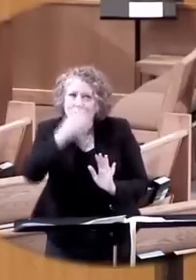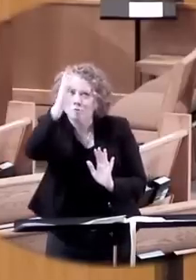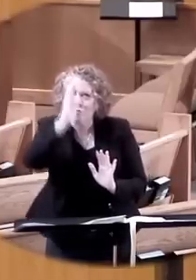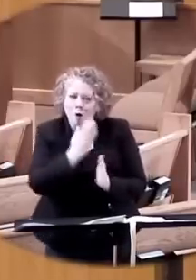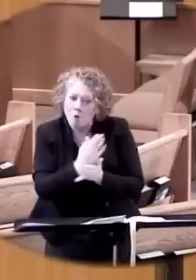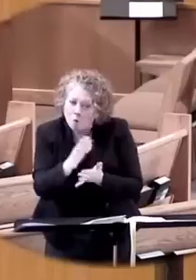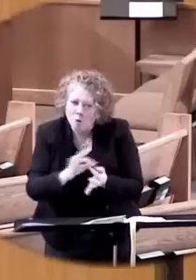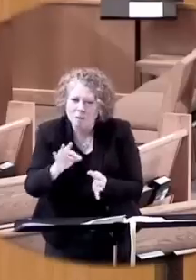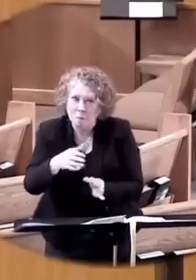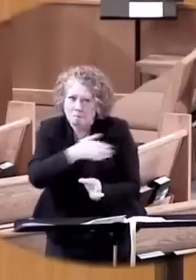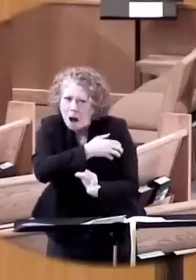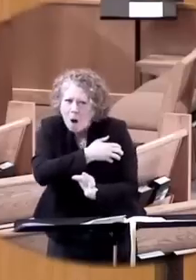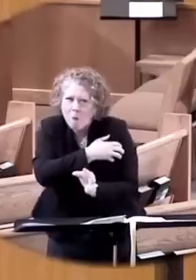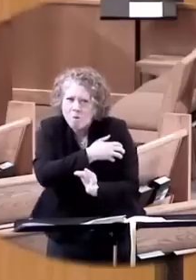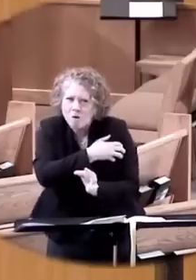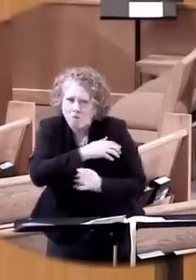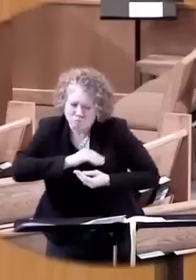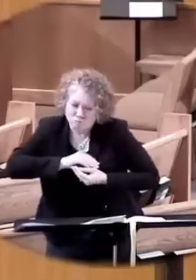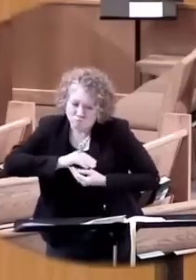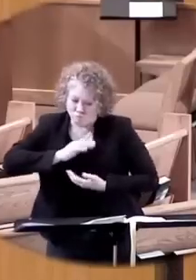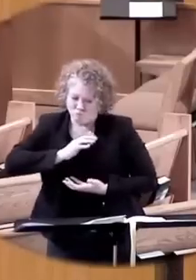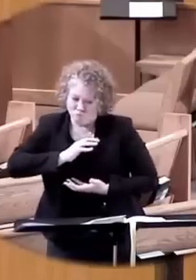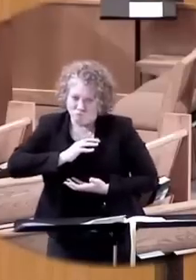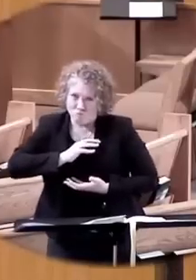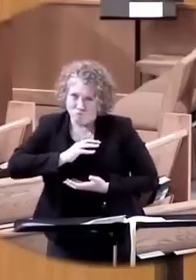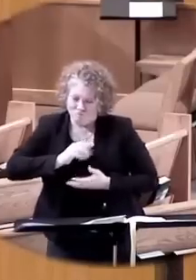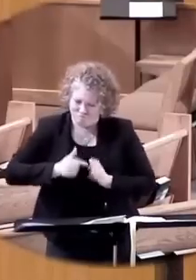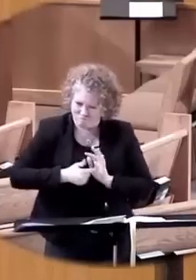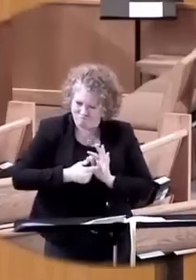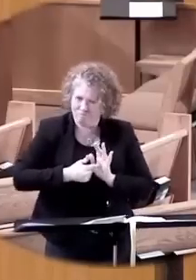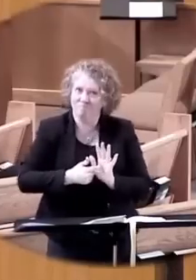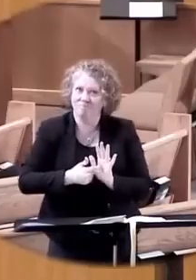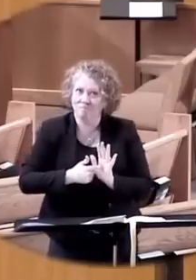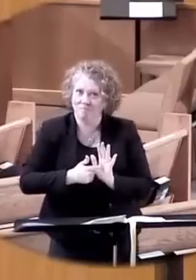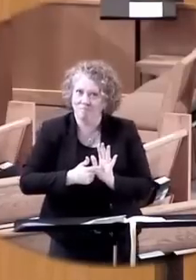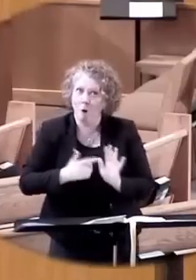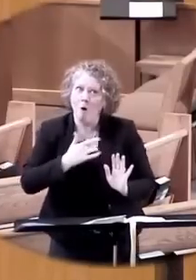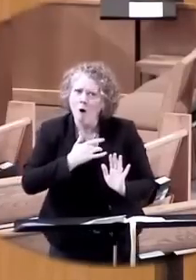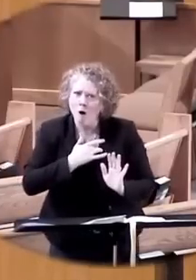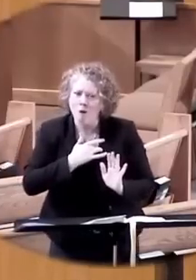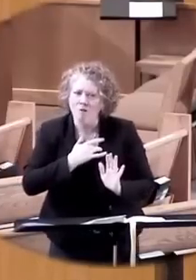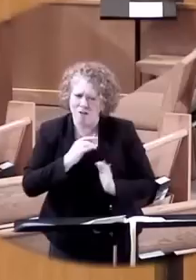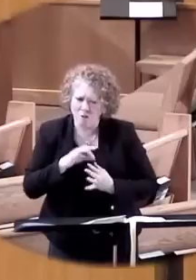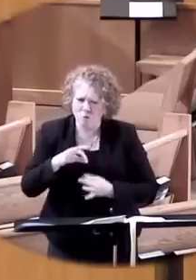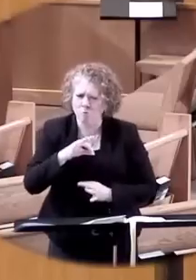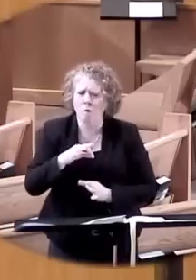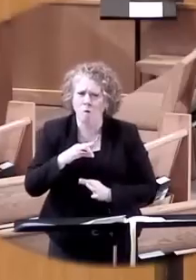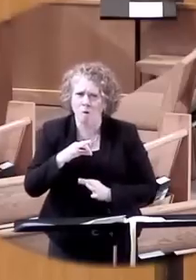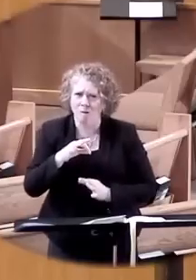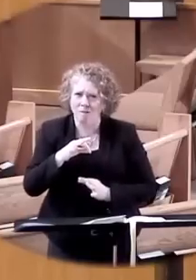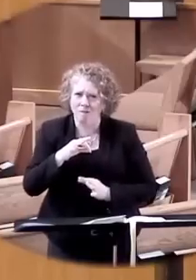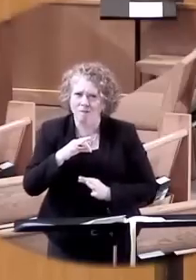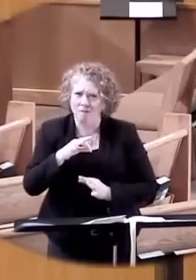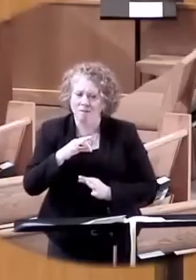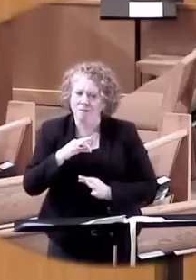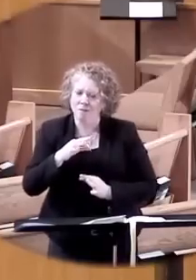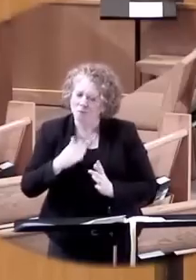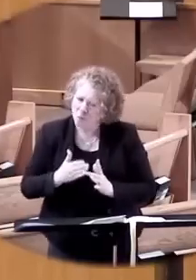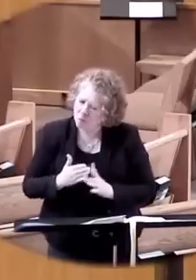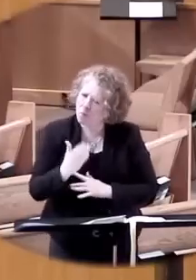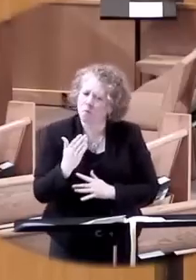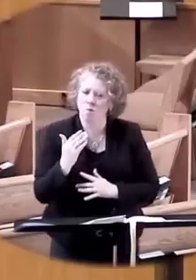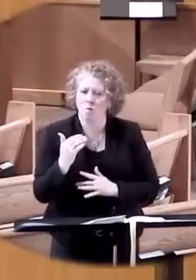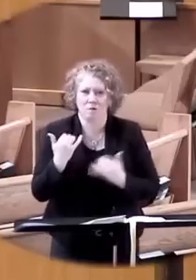that illumines our minds, our hearts, and souls to deal with this current crisis. The good news